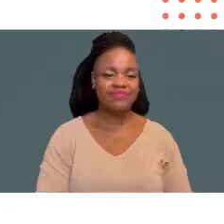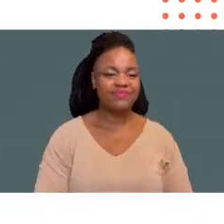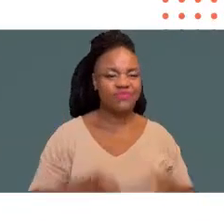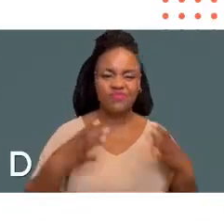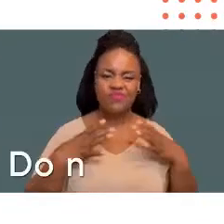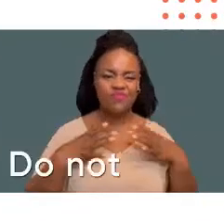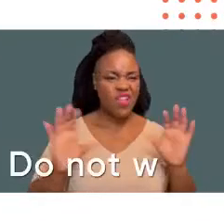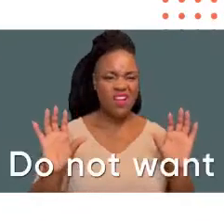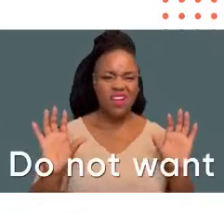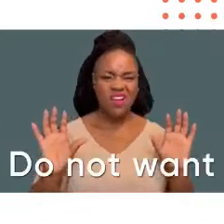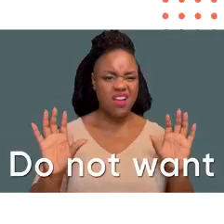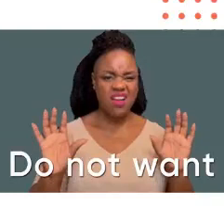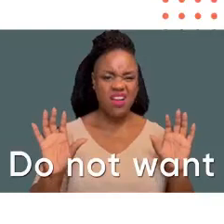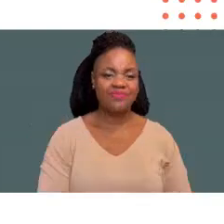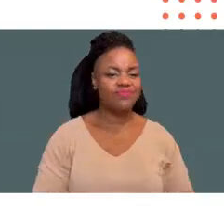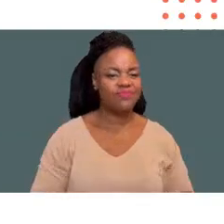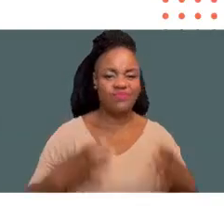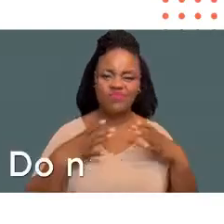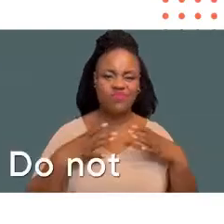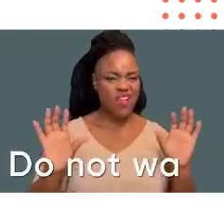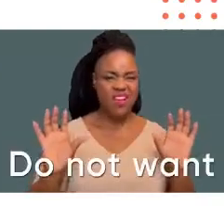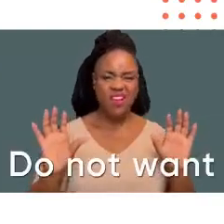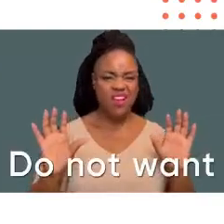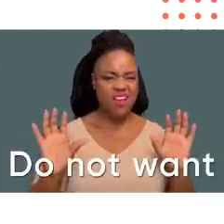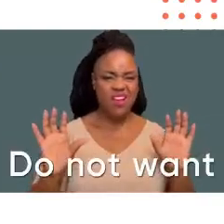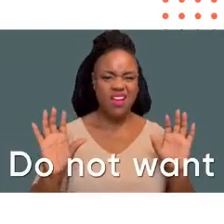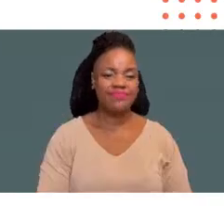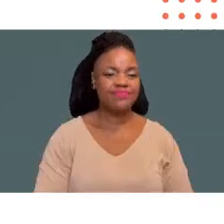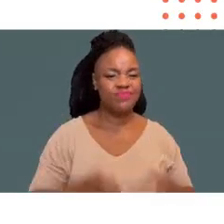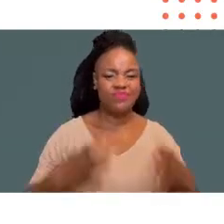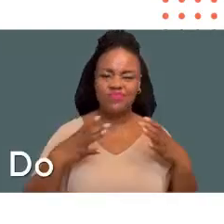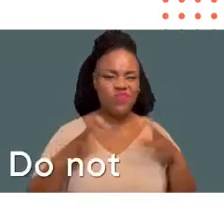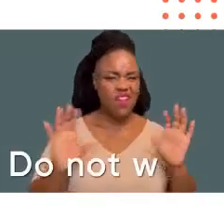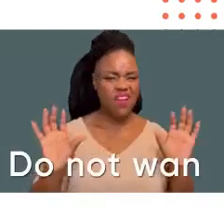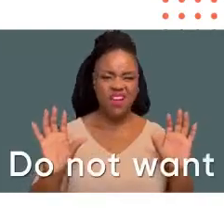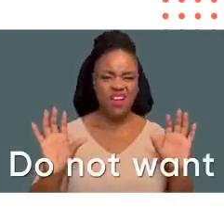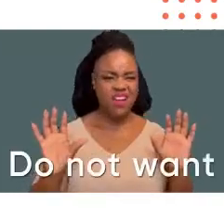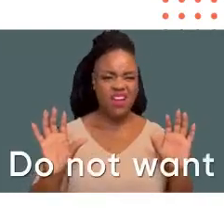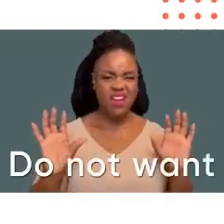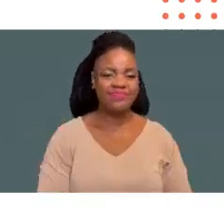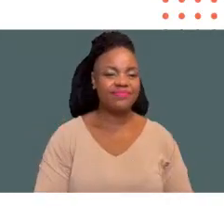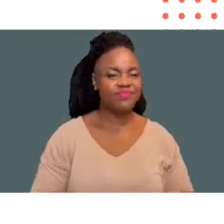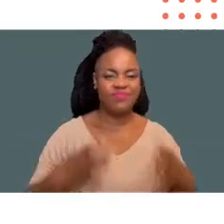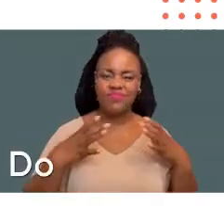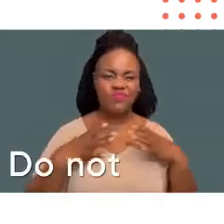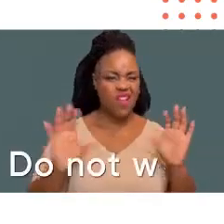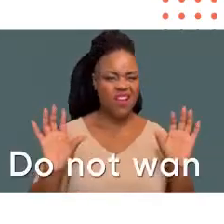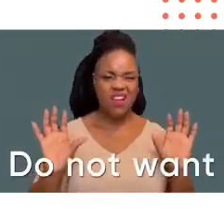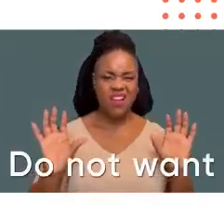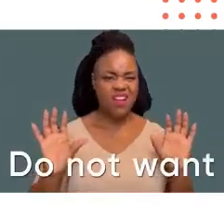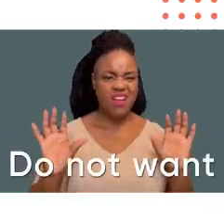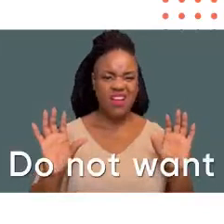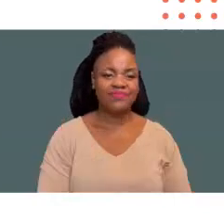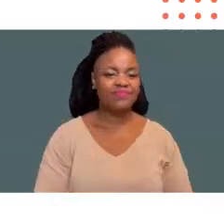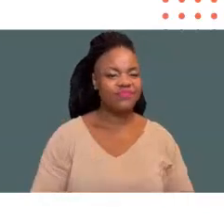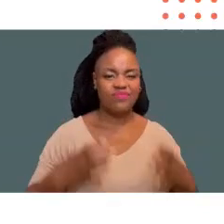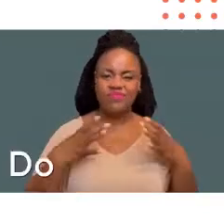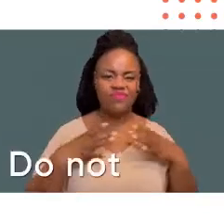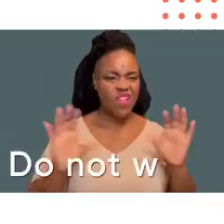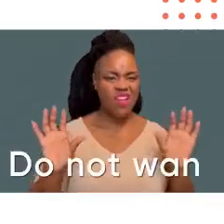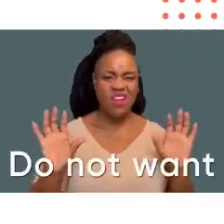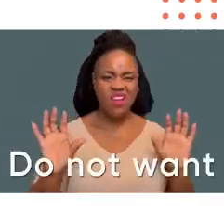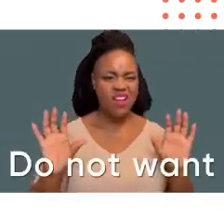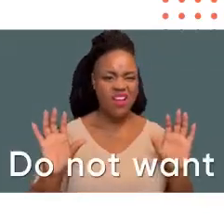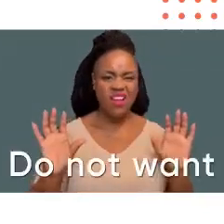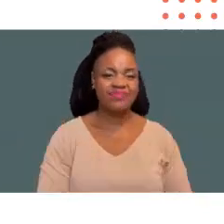Unaided modes of communication require the communication partner, us, to be observant and responsive to gestures, facial expressions, as